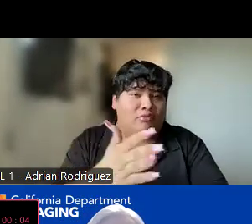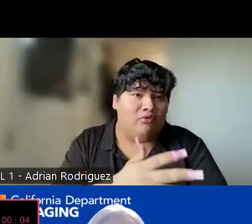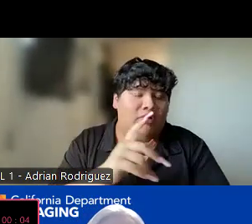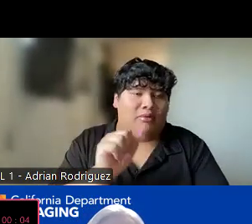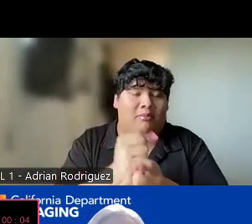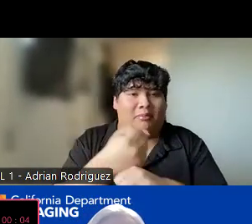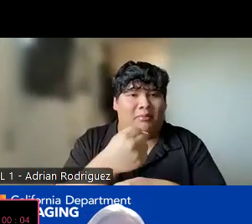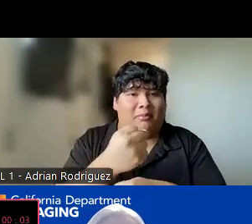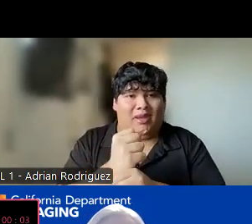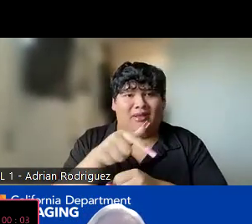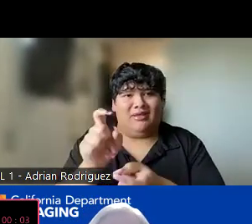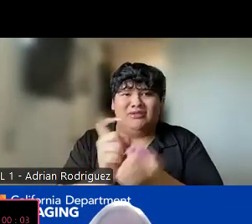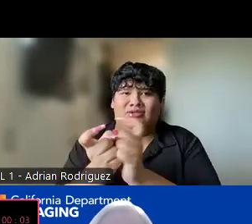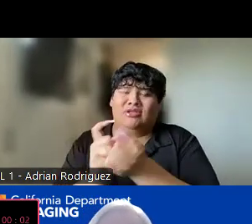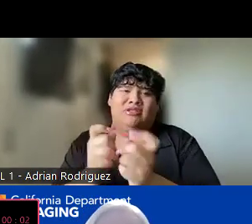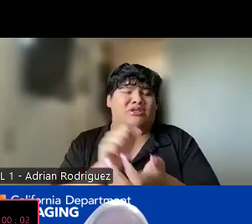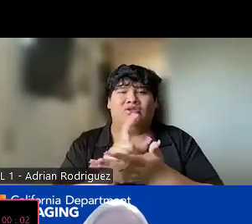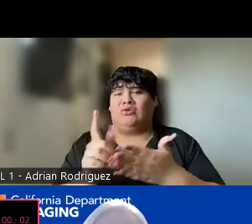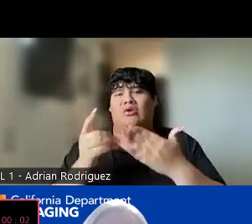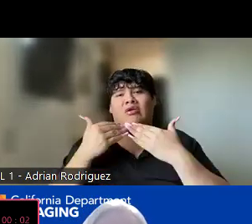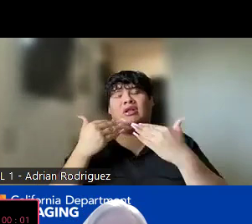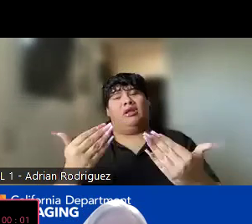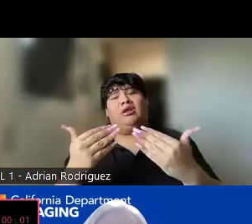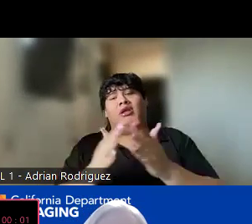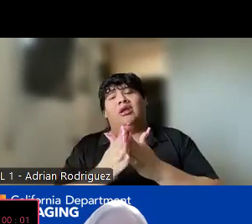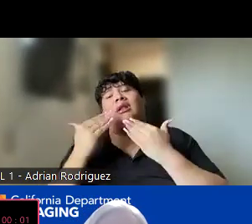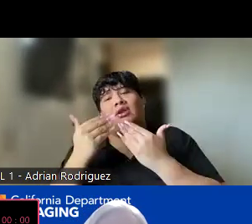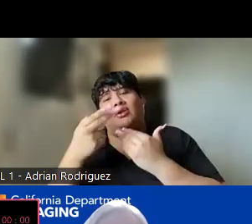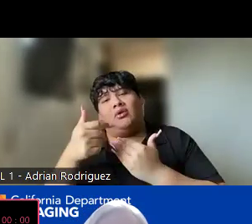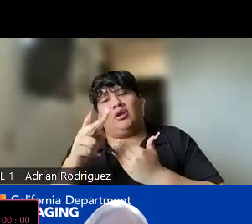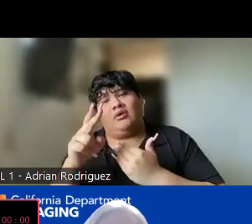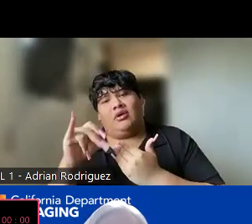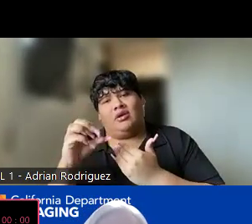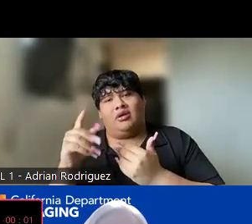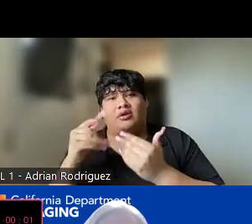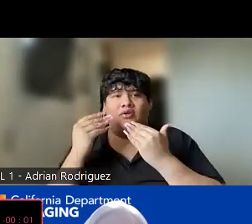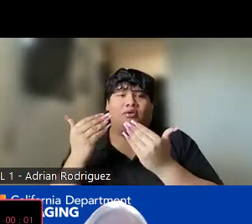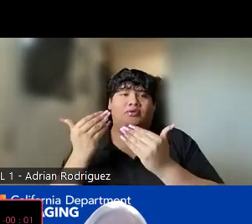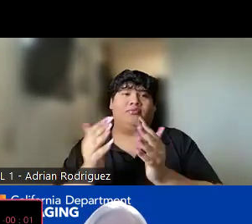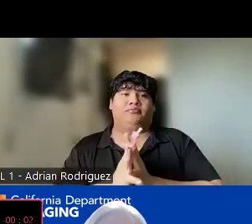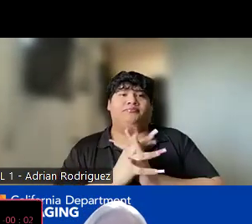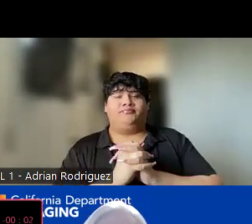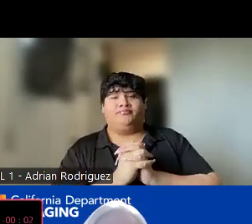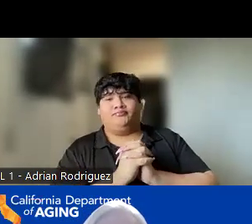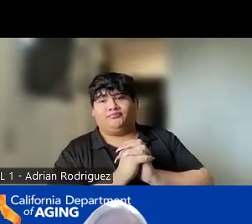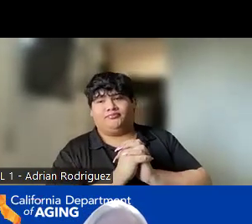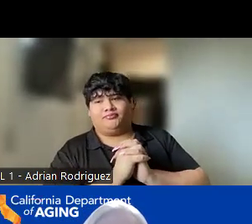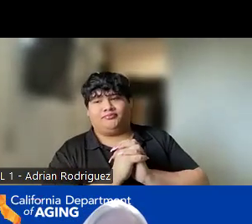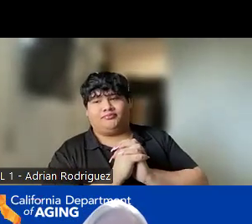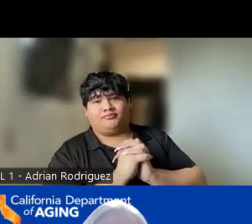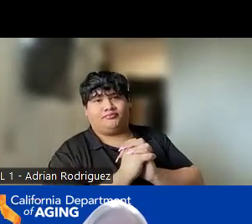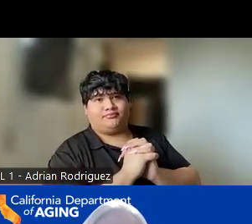changes. That's all. Thank you. Thank you, Harriet. Pardon me.